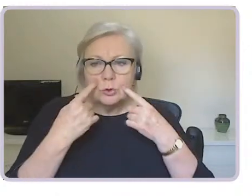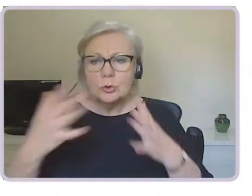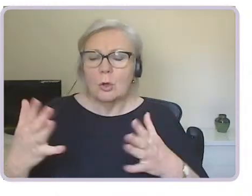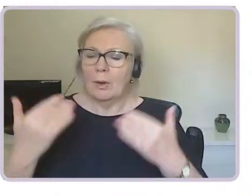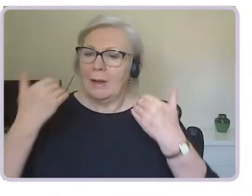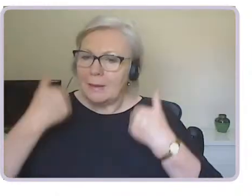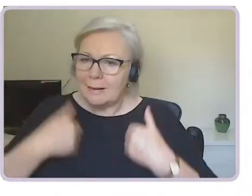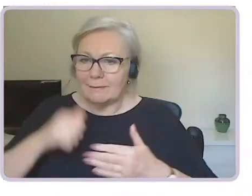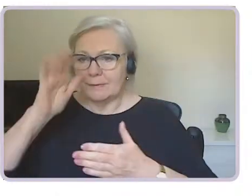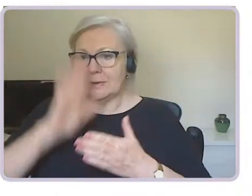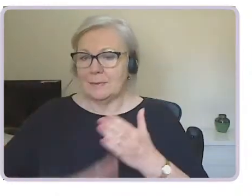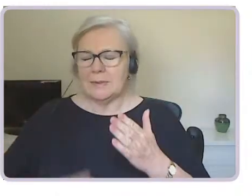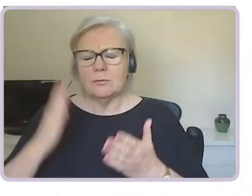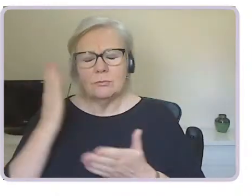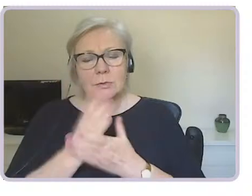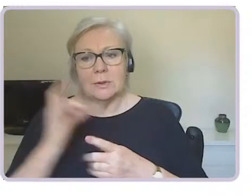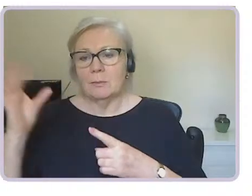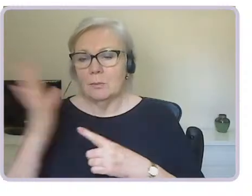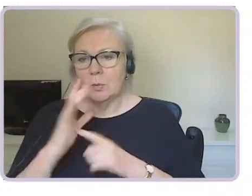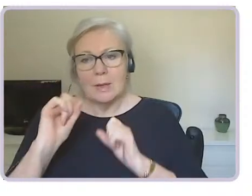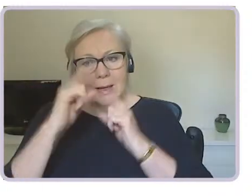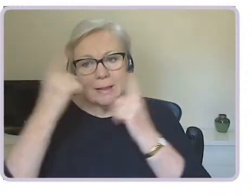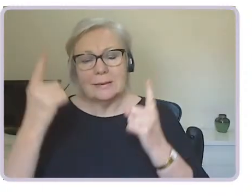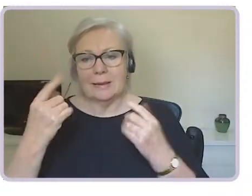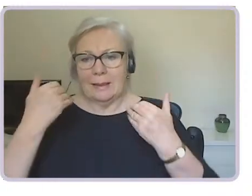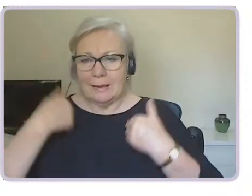so important to understand.